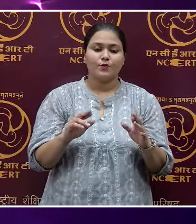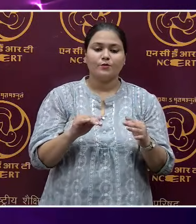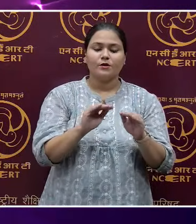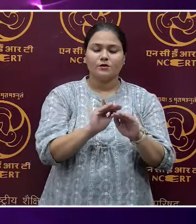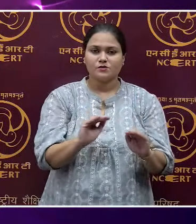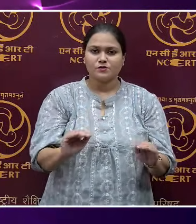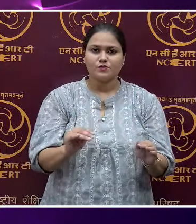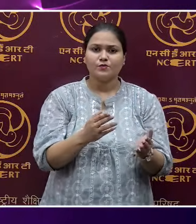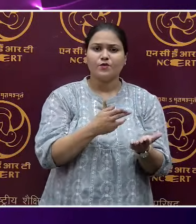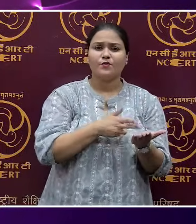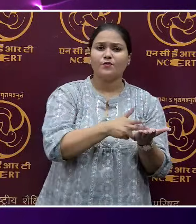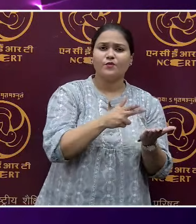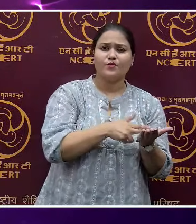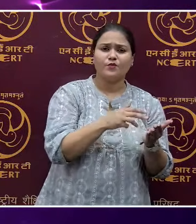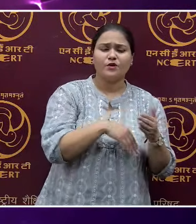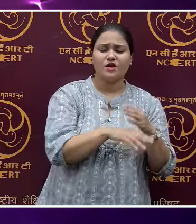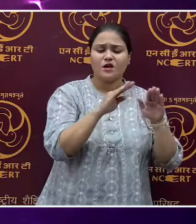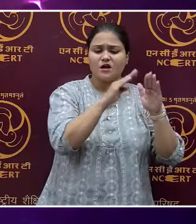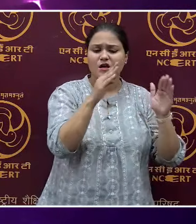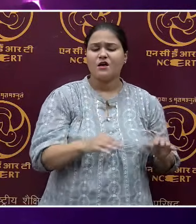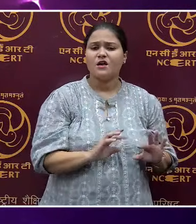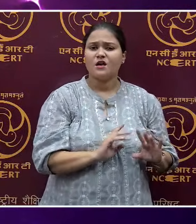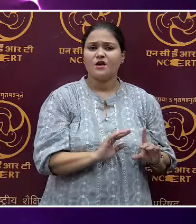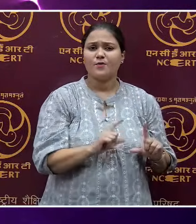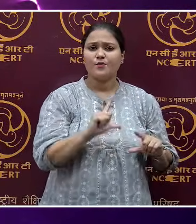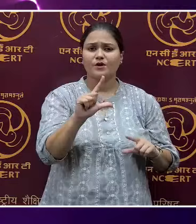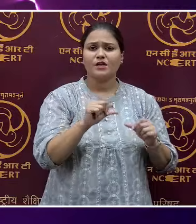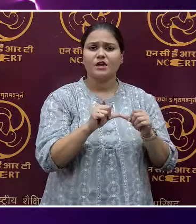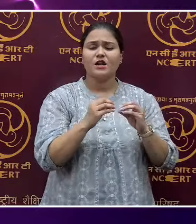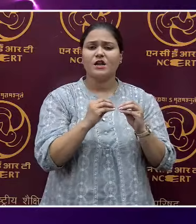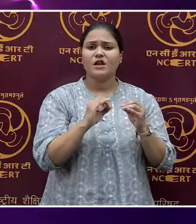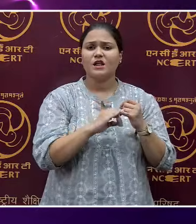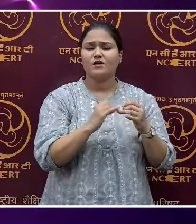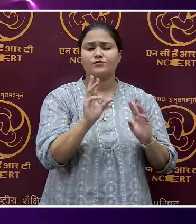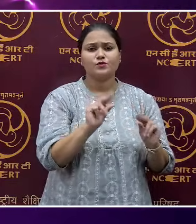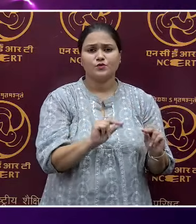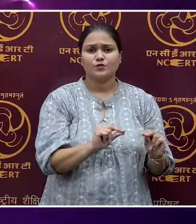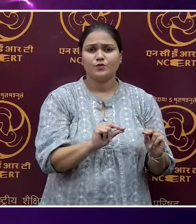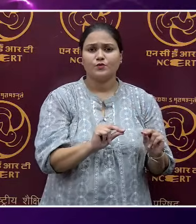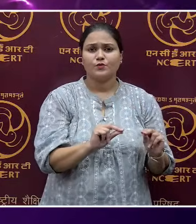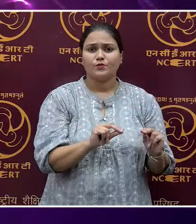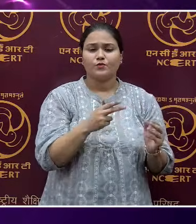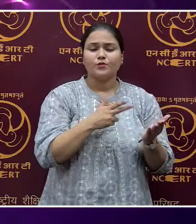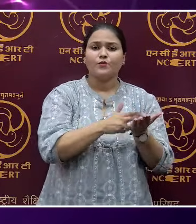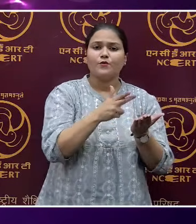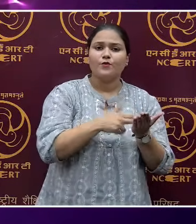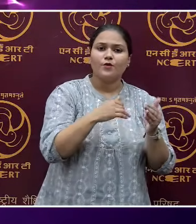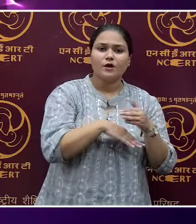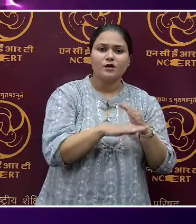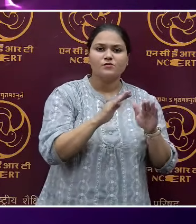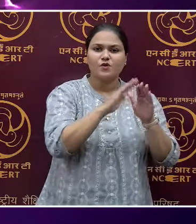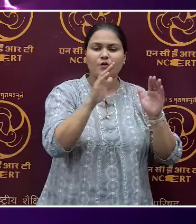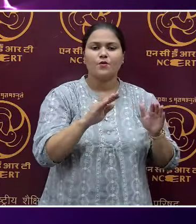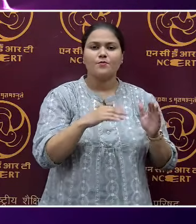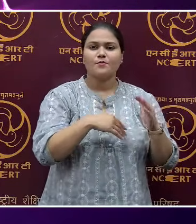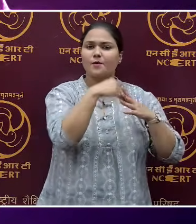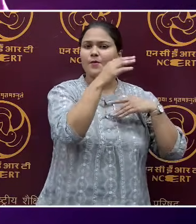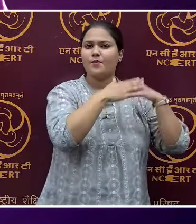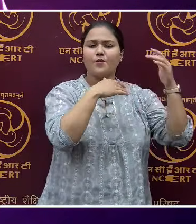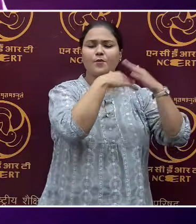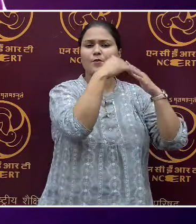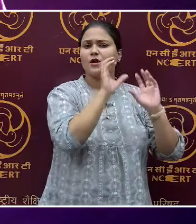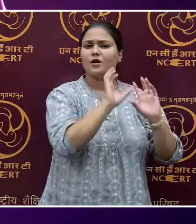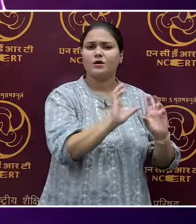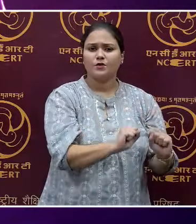in rural areas computer labs are not there. So for them, like we don't have to create an infrastructure or thing, we just need a